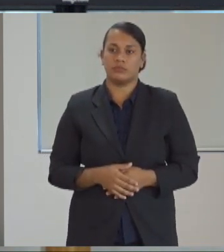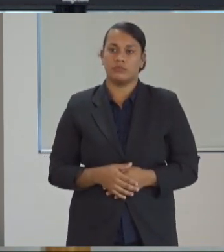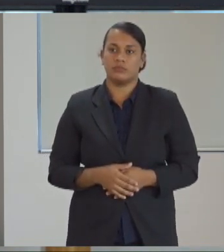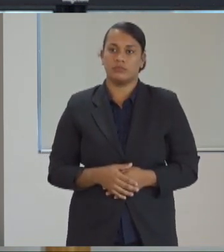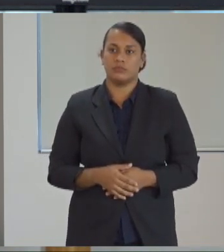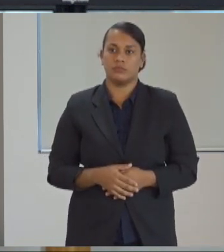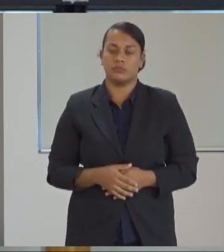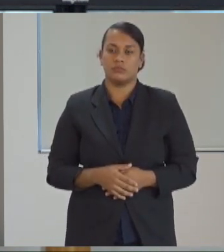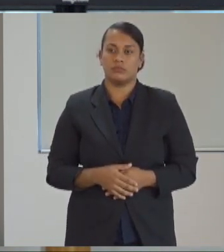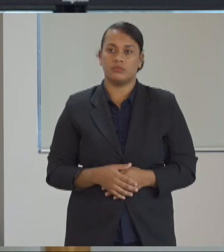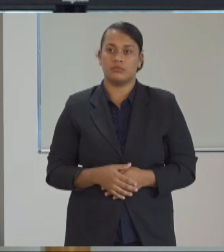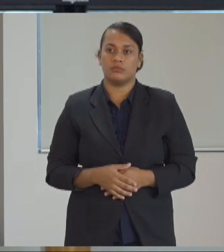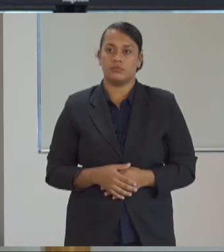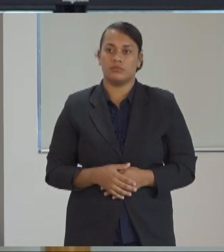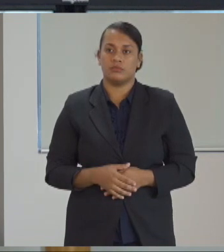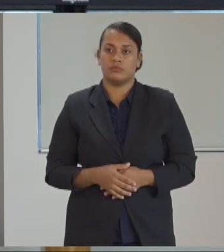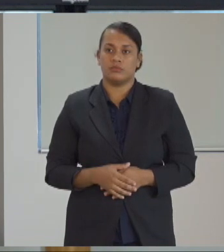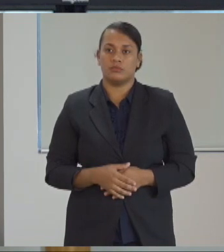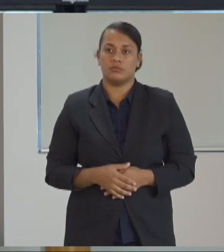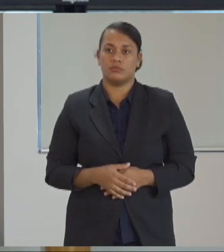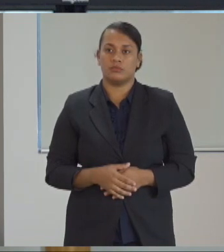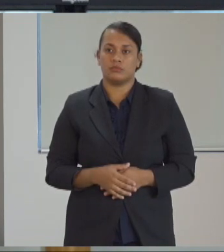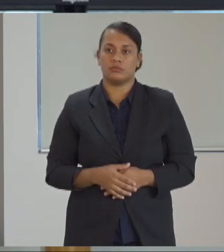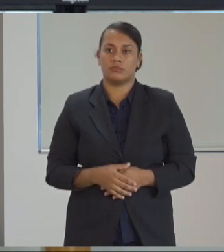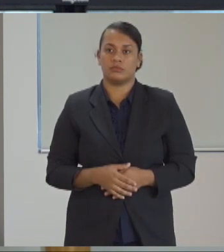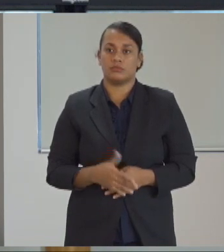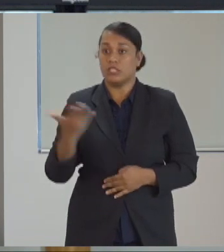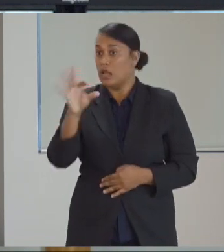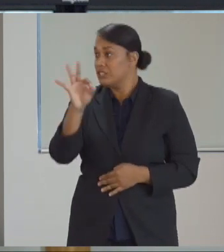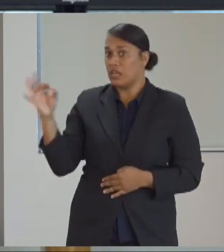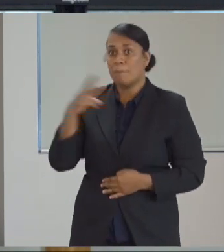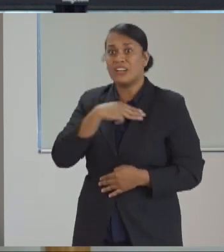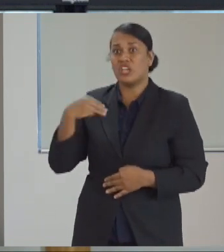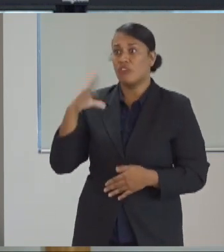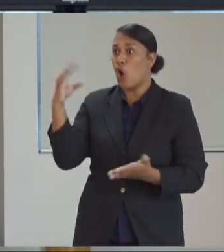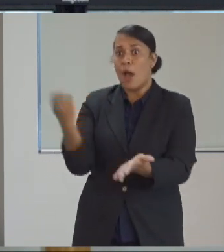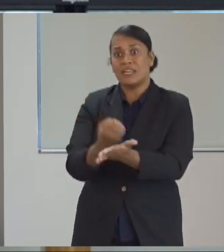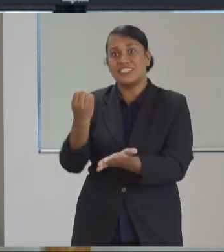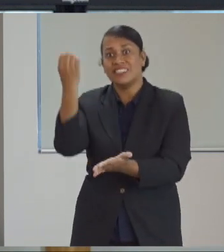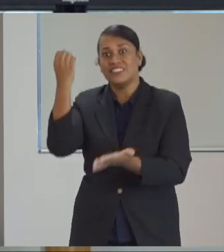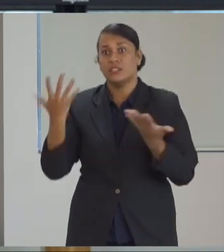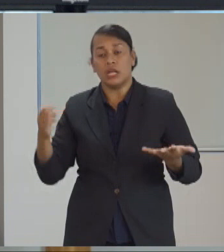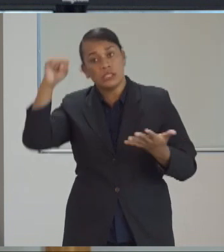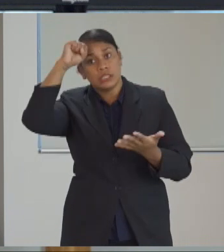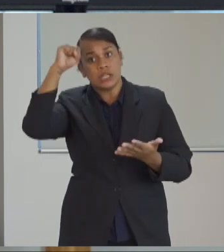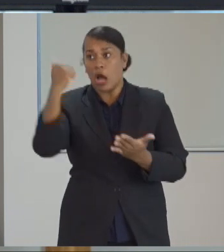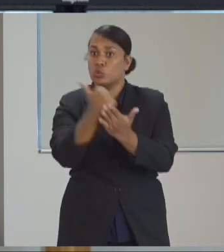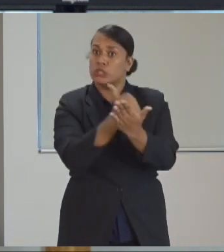The senior accountant charged for breaching Ministry of Economy. Any actions will be taken? All civil servants are treated alike.